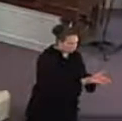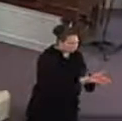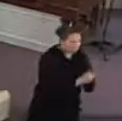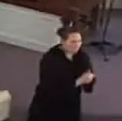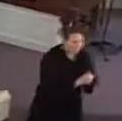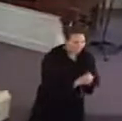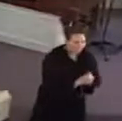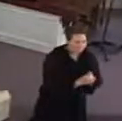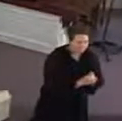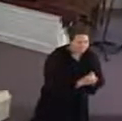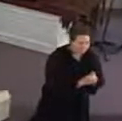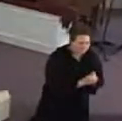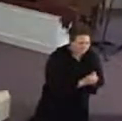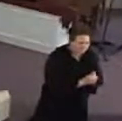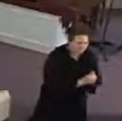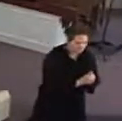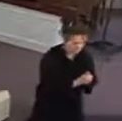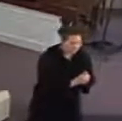There was